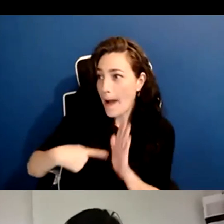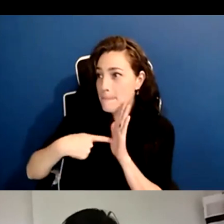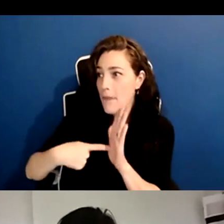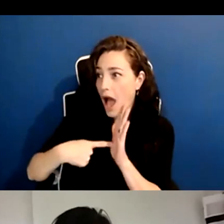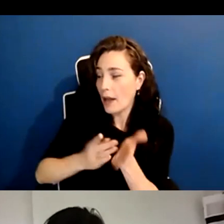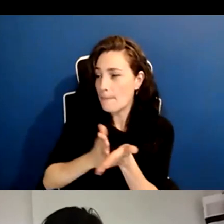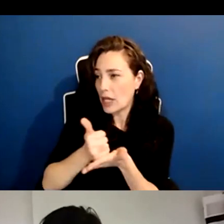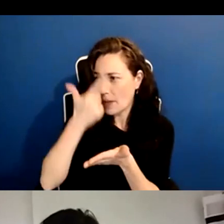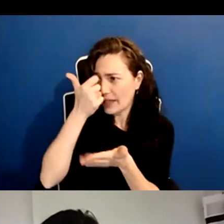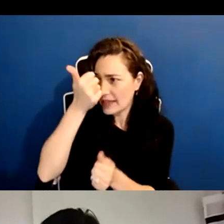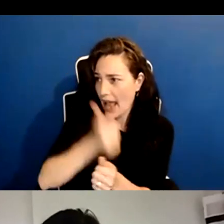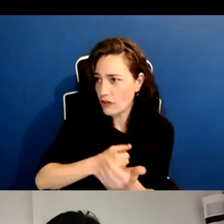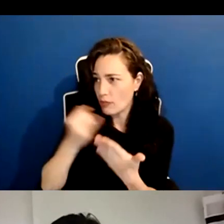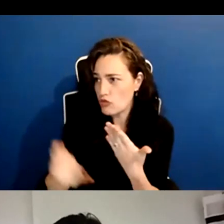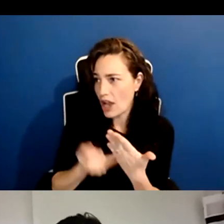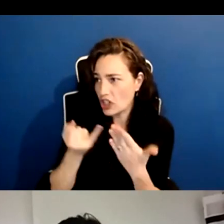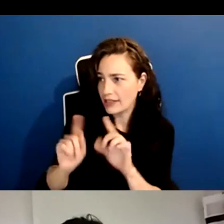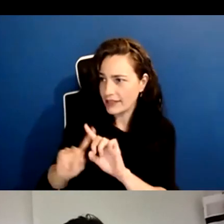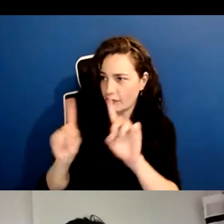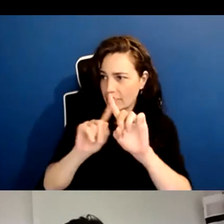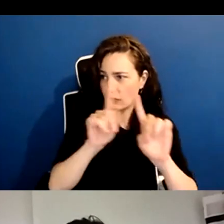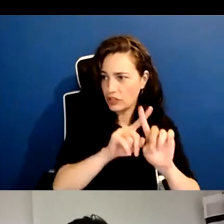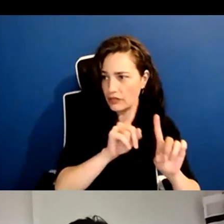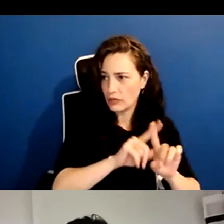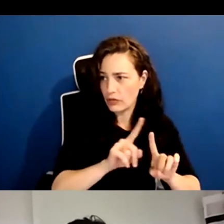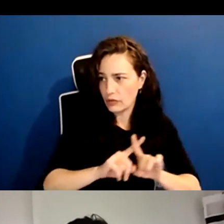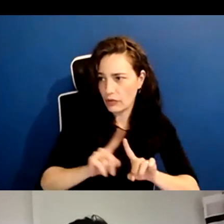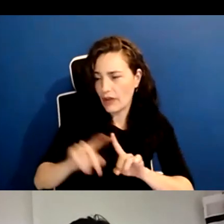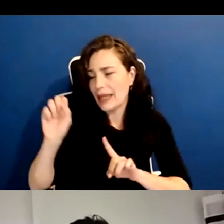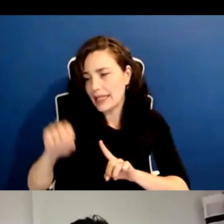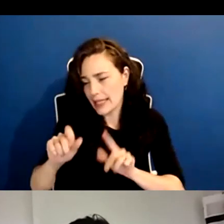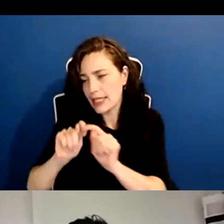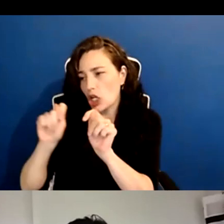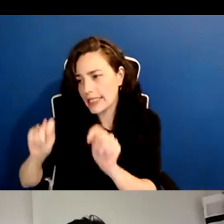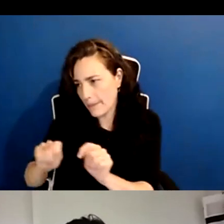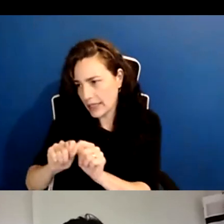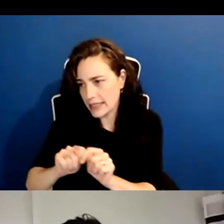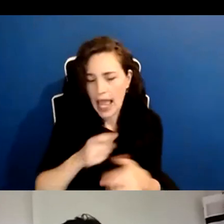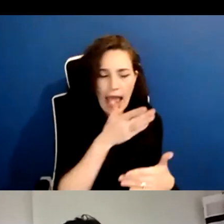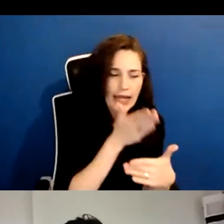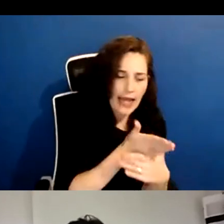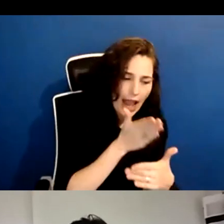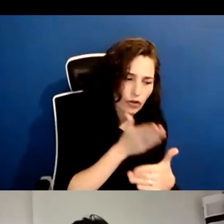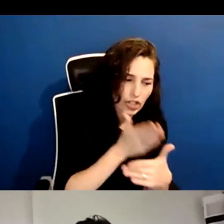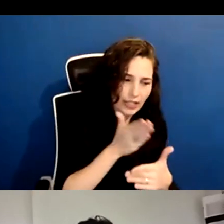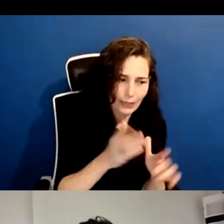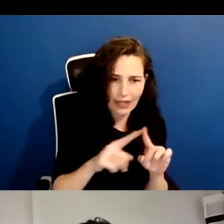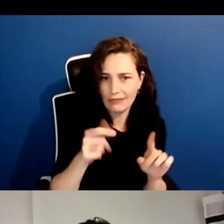there's templates and there's averages and things of that sort, because the circumstances can always be